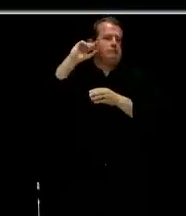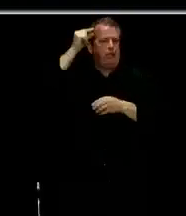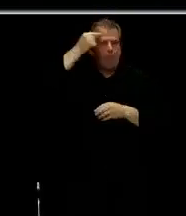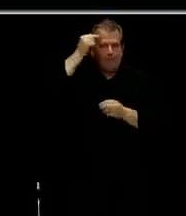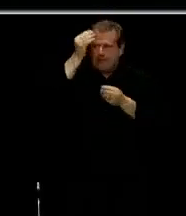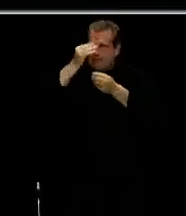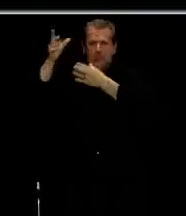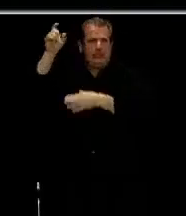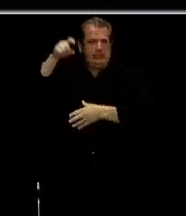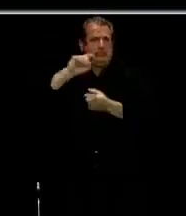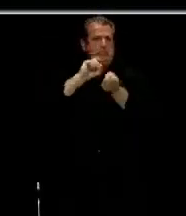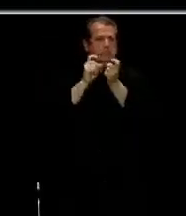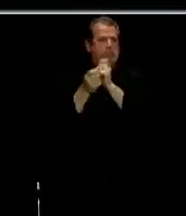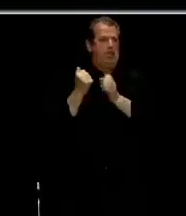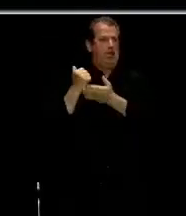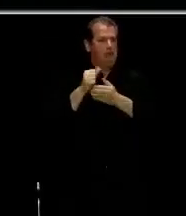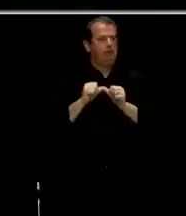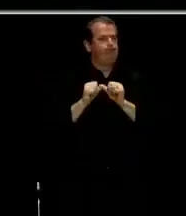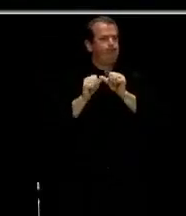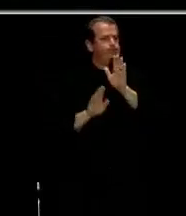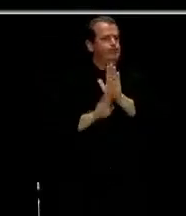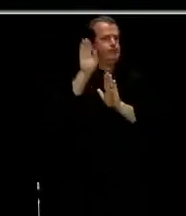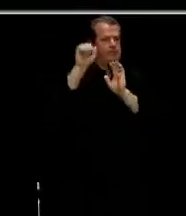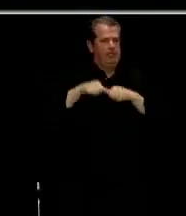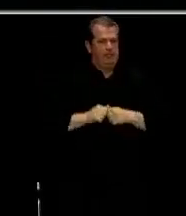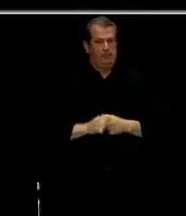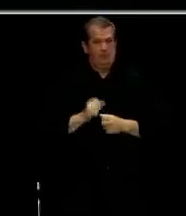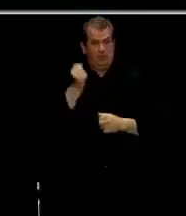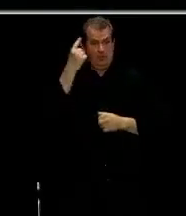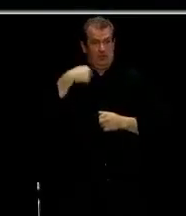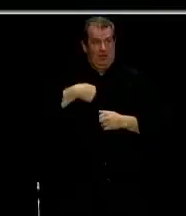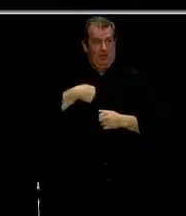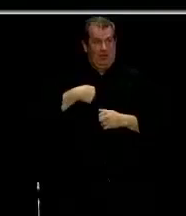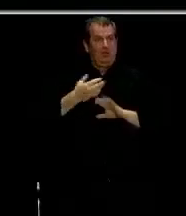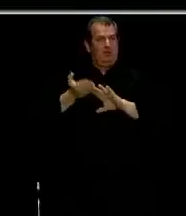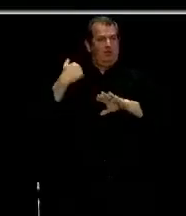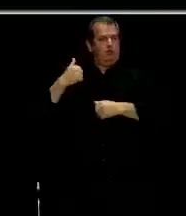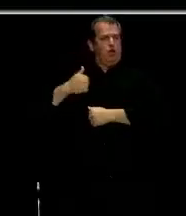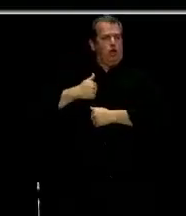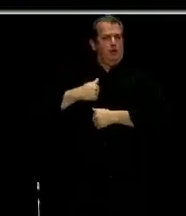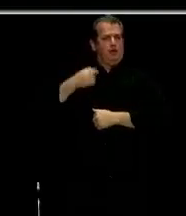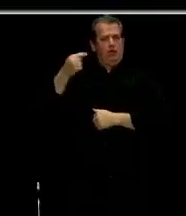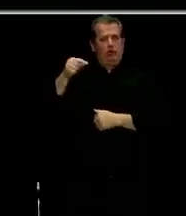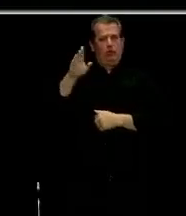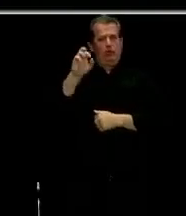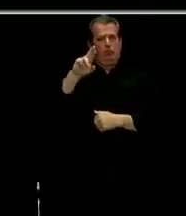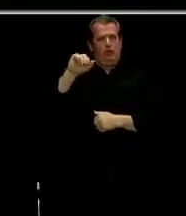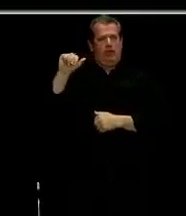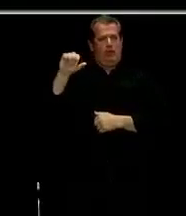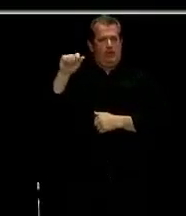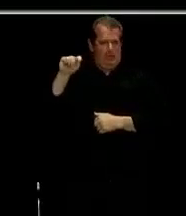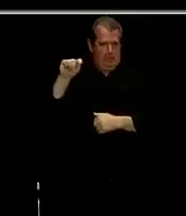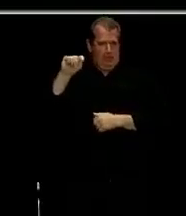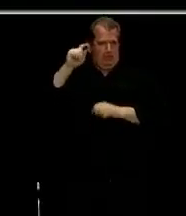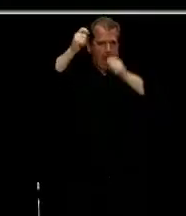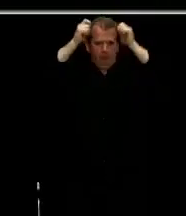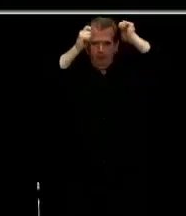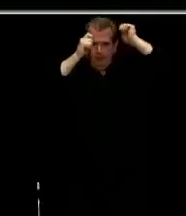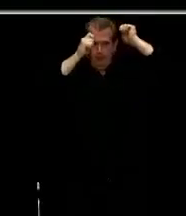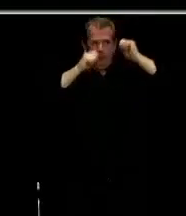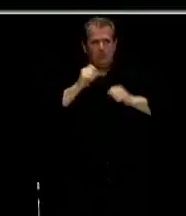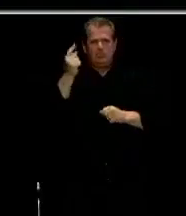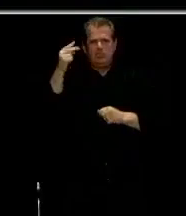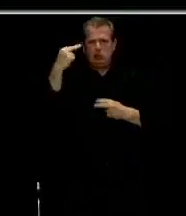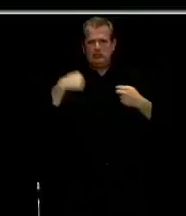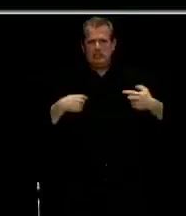forward. So my history, I'm a retired Army Green Beret. And I want to ask you a question. When you see me,